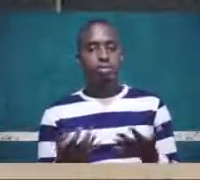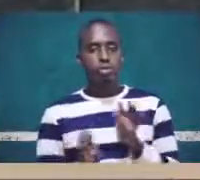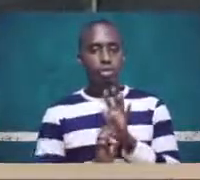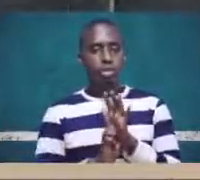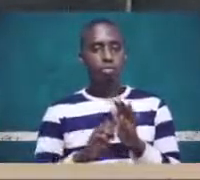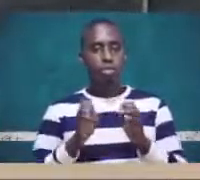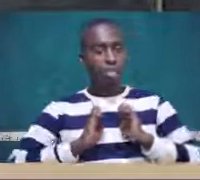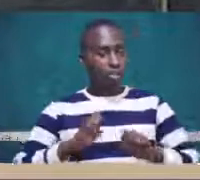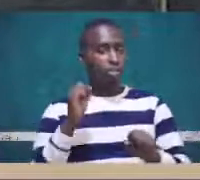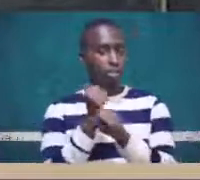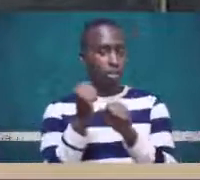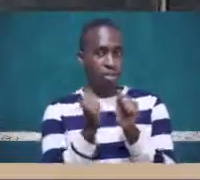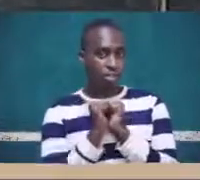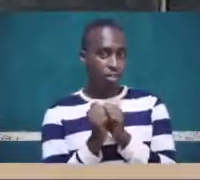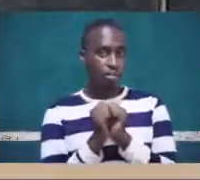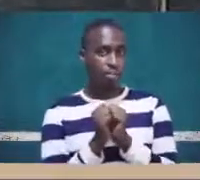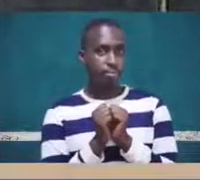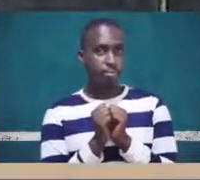of economic integration,